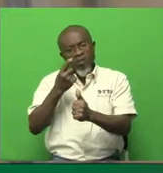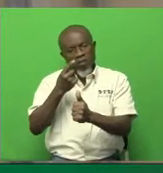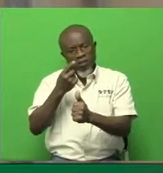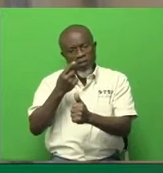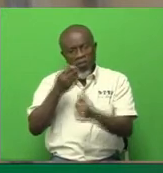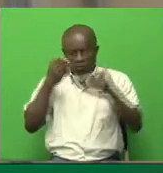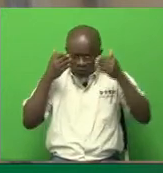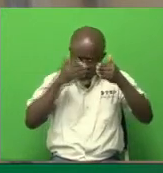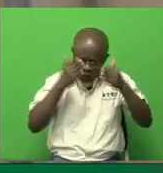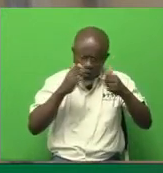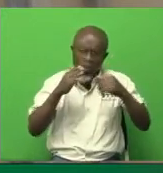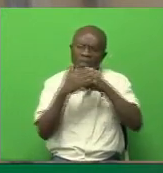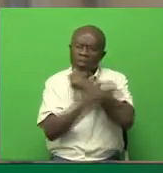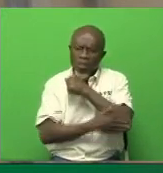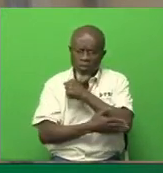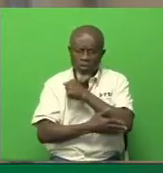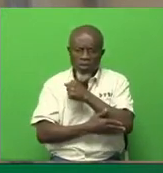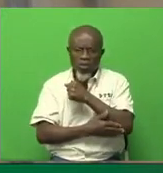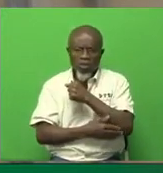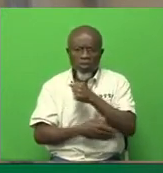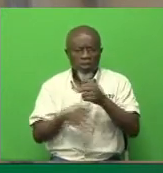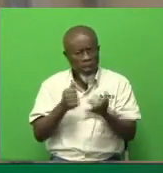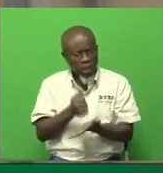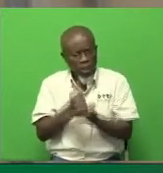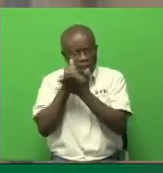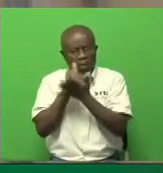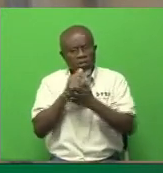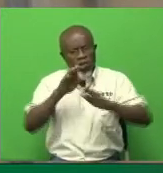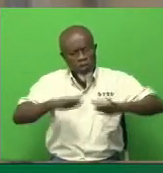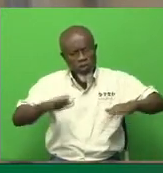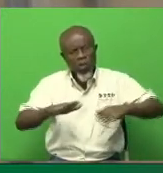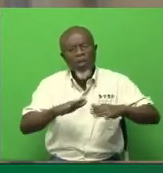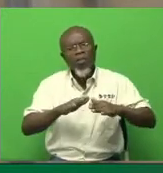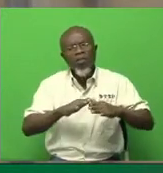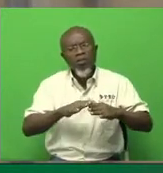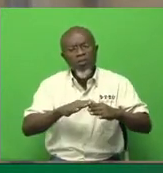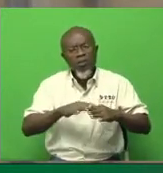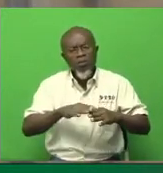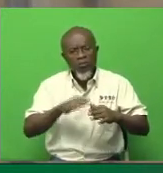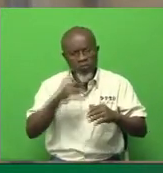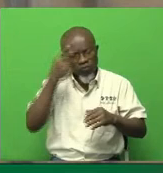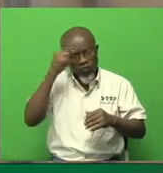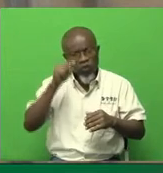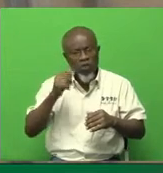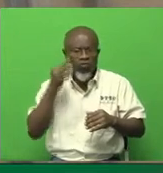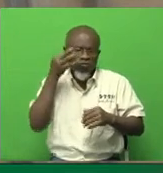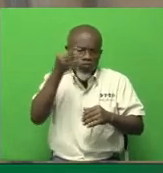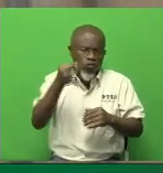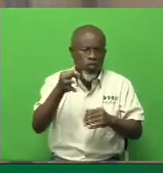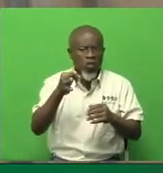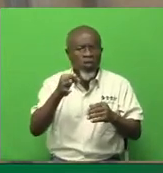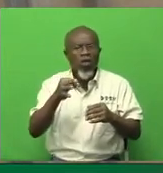to the best of our ability I want to implore us let's leave the children out of big people business